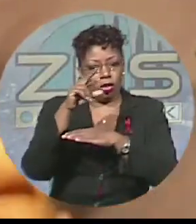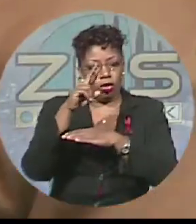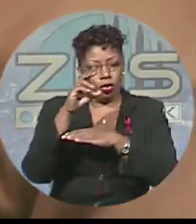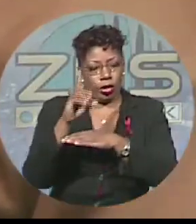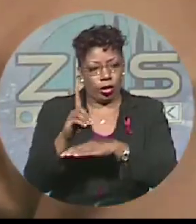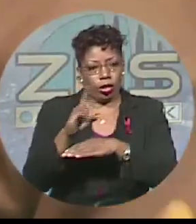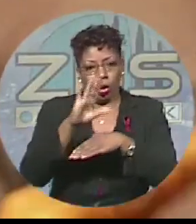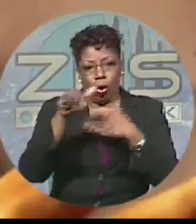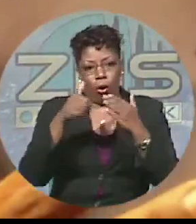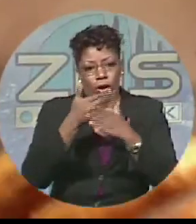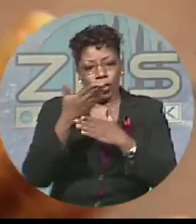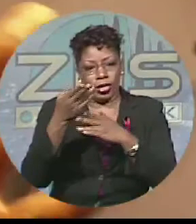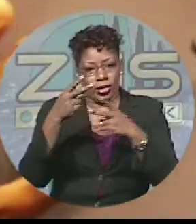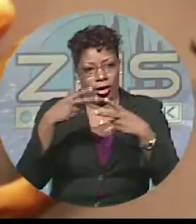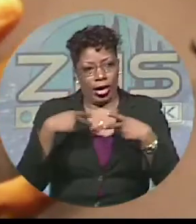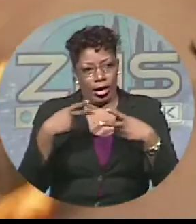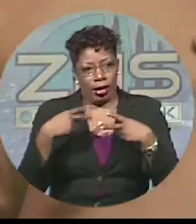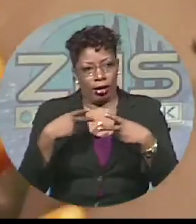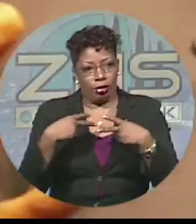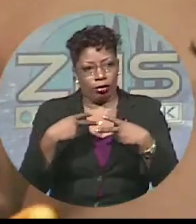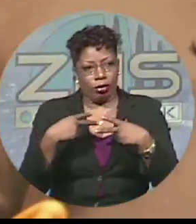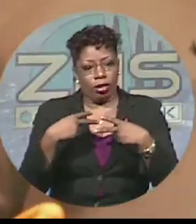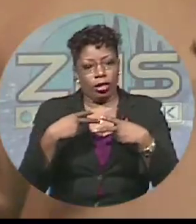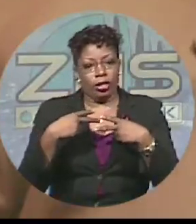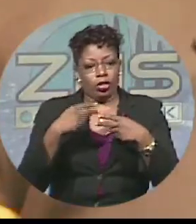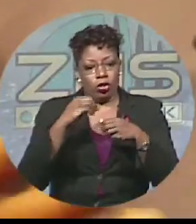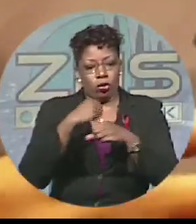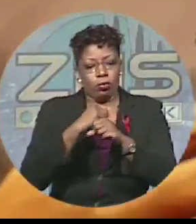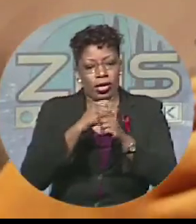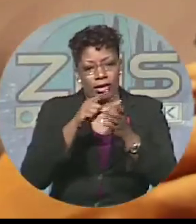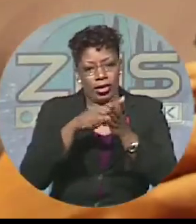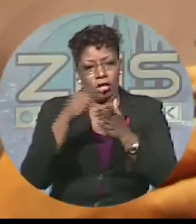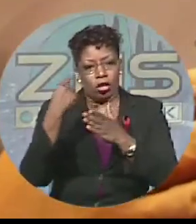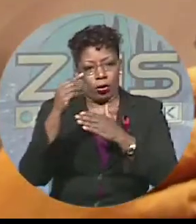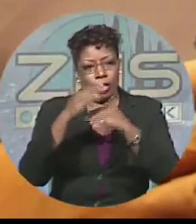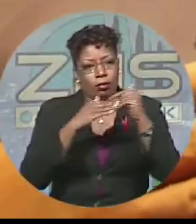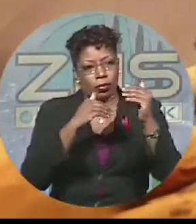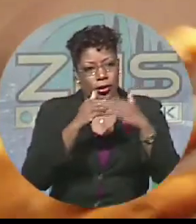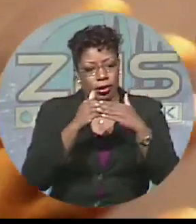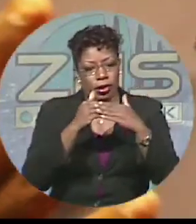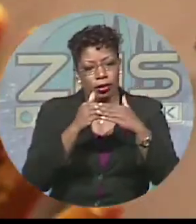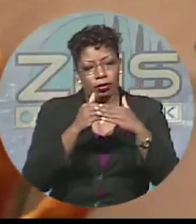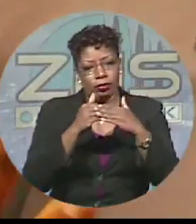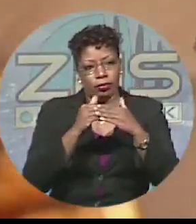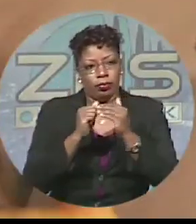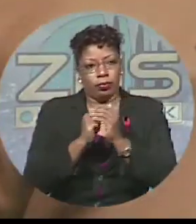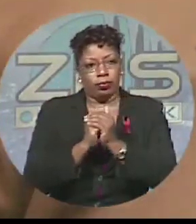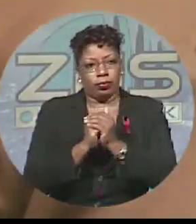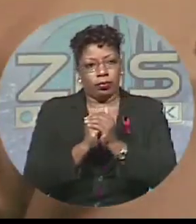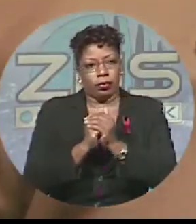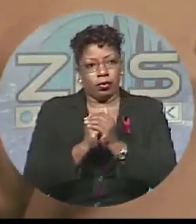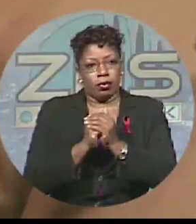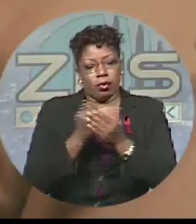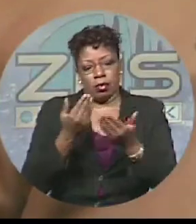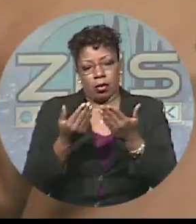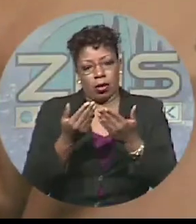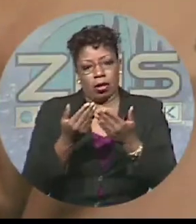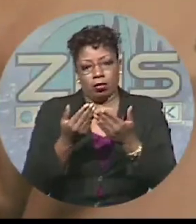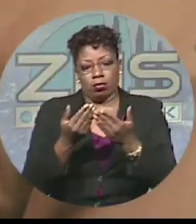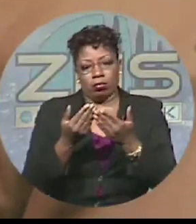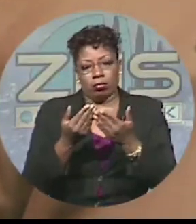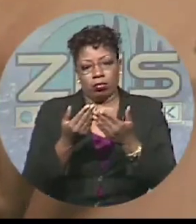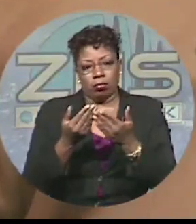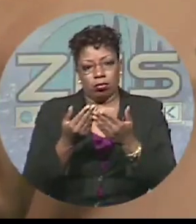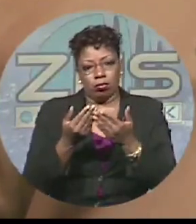the features that are involved in making this a green building, we are only pushing out probably about 400